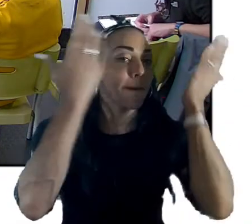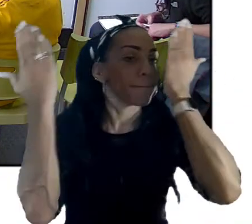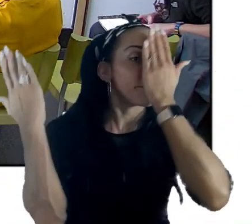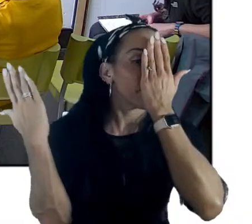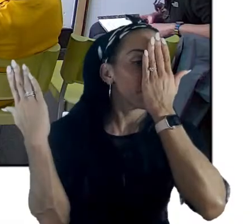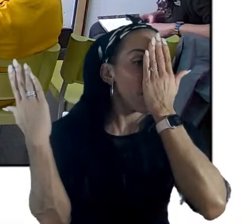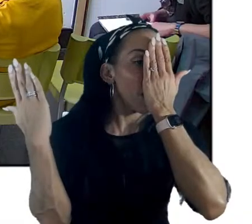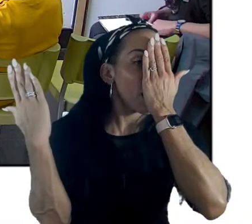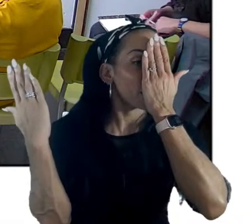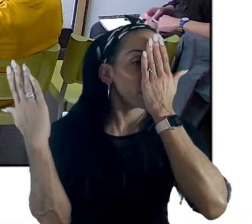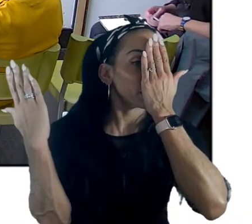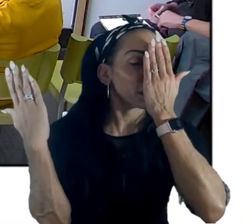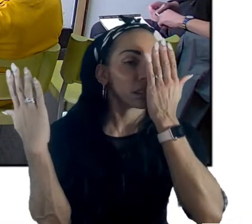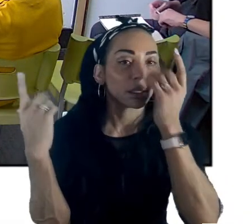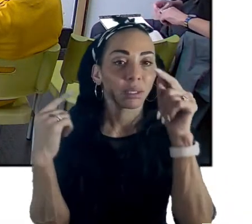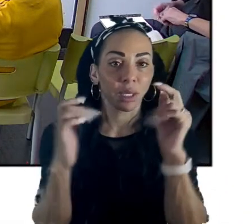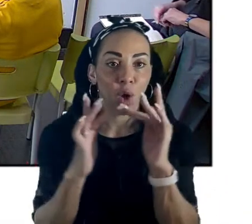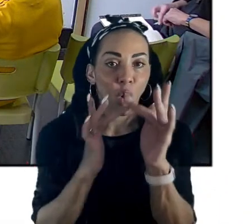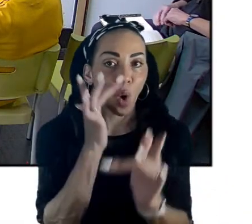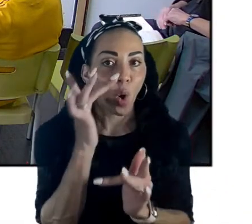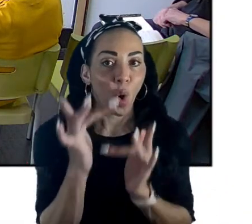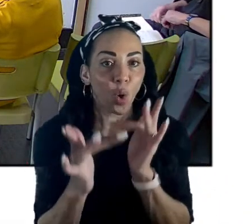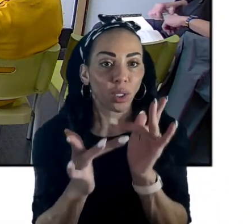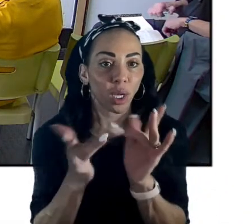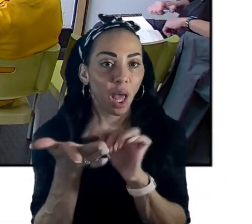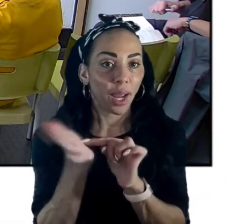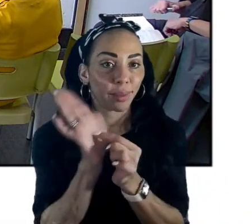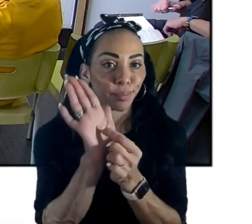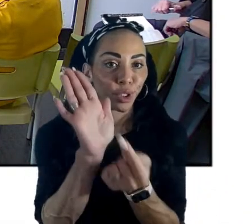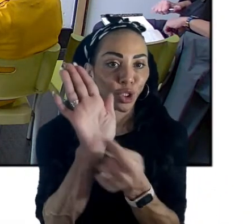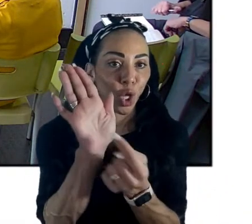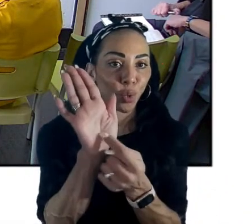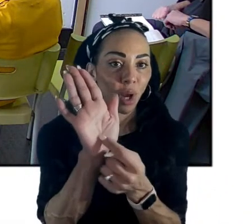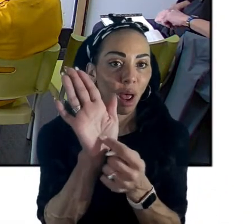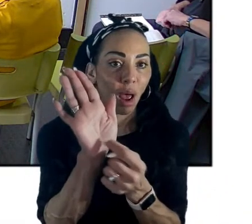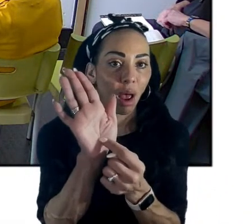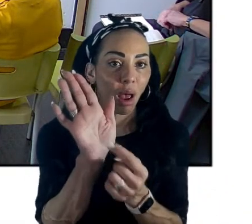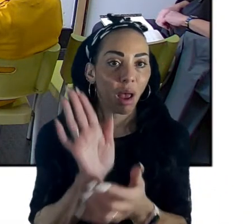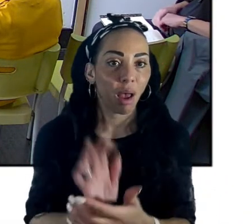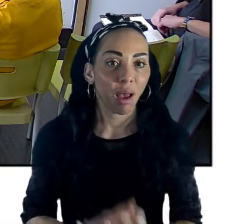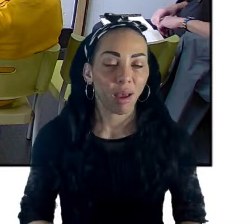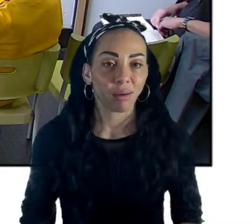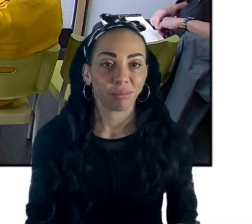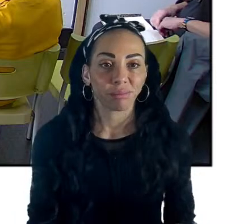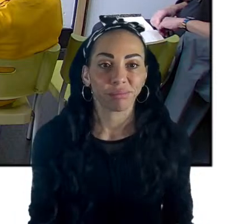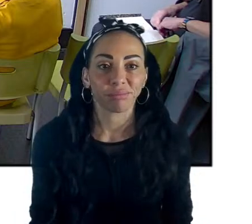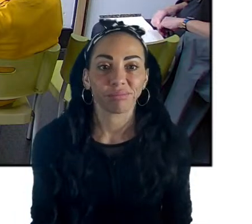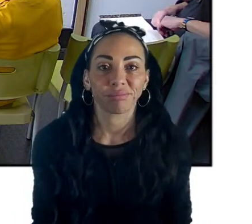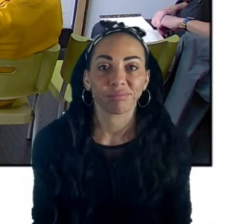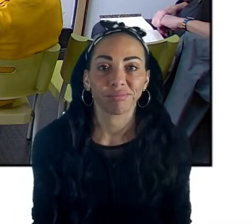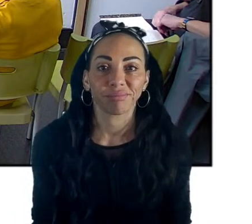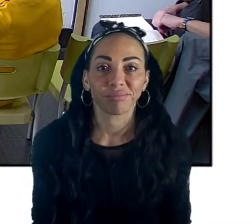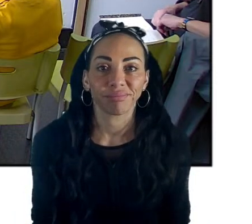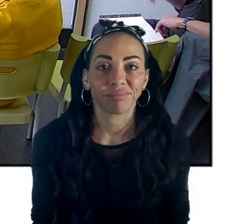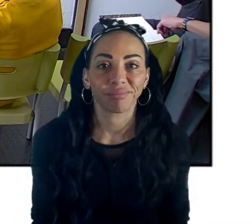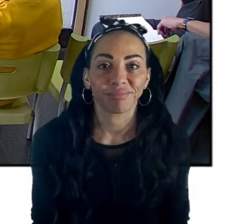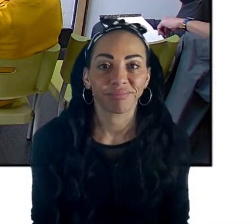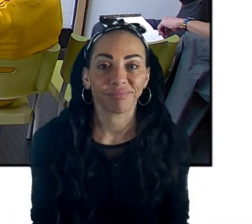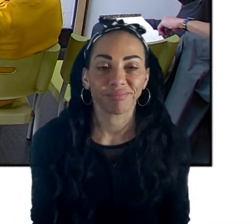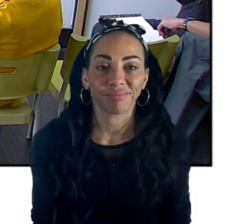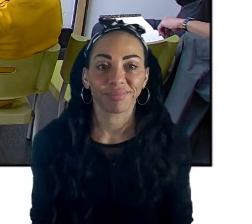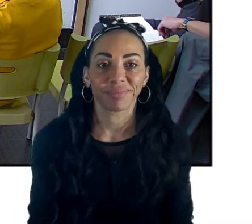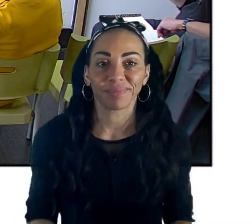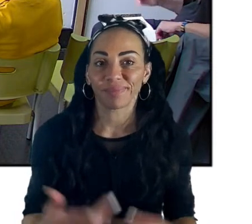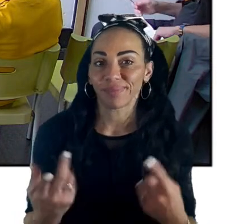that online persona allowing you to be somebody you don't feel you can be in real life. And I wonder